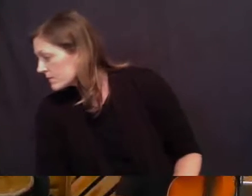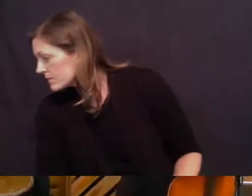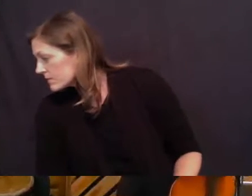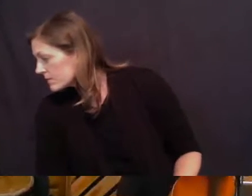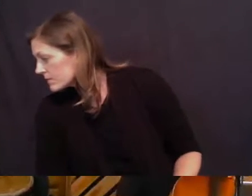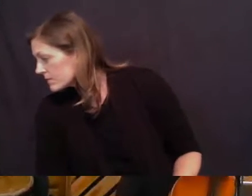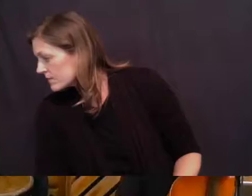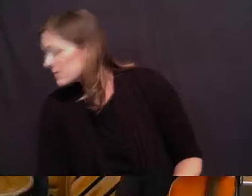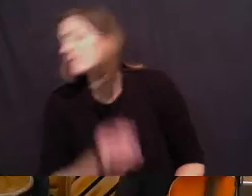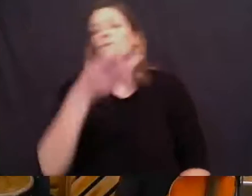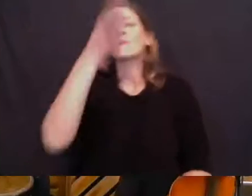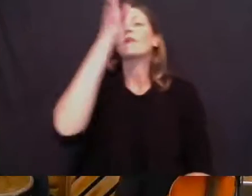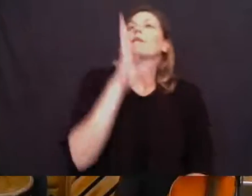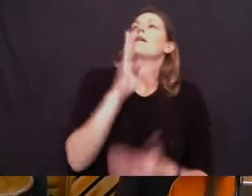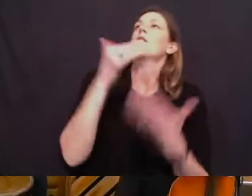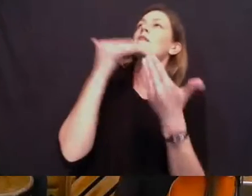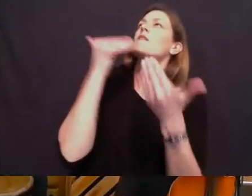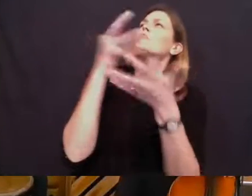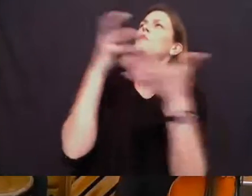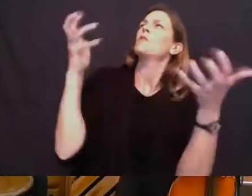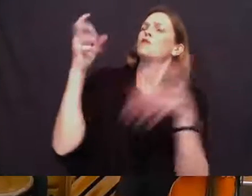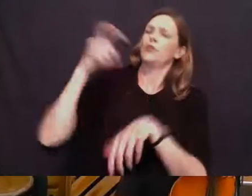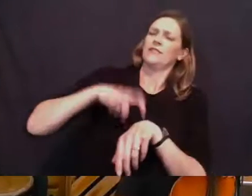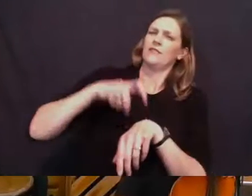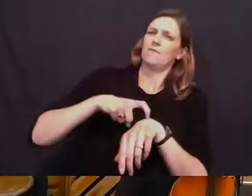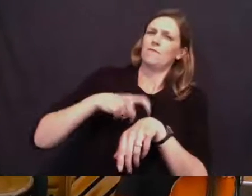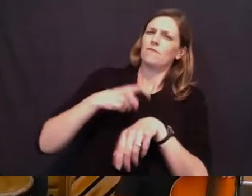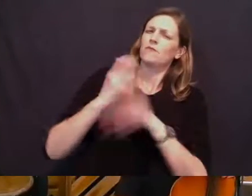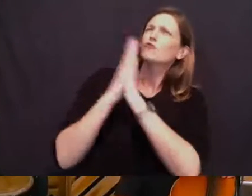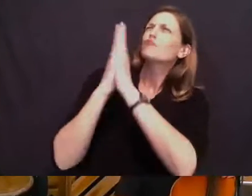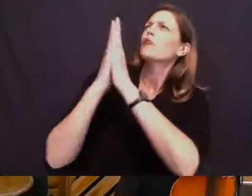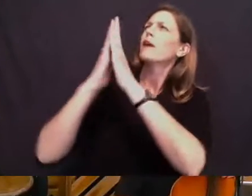So God, thank you so much for this time. Lord, we just pray protection.